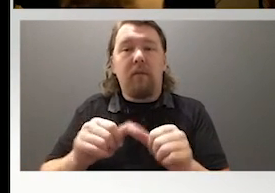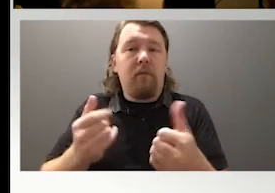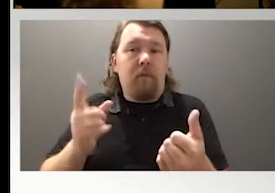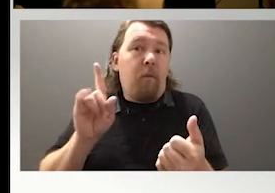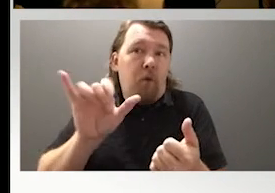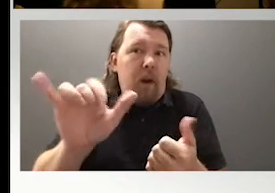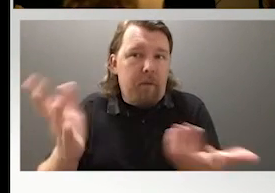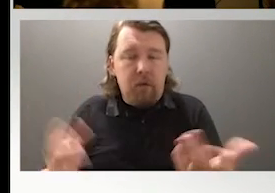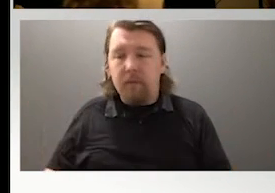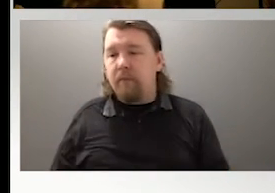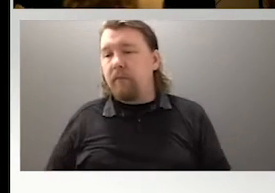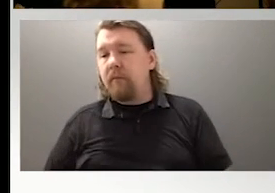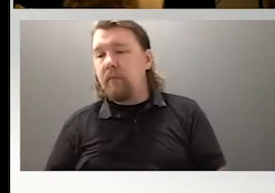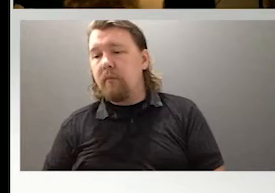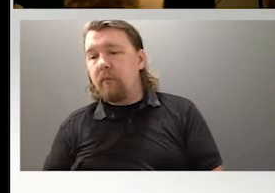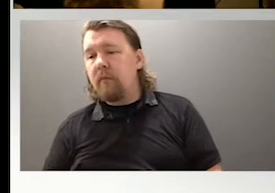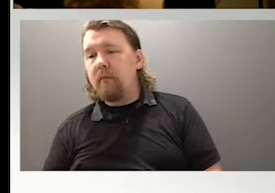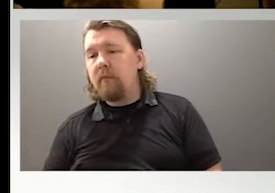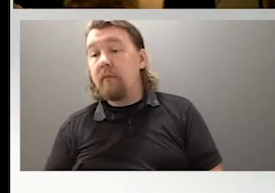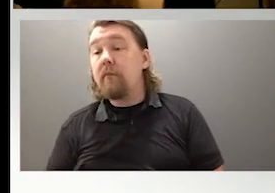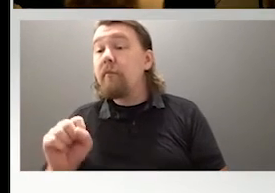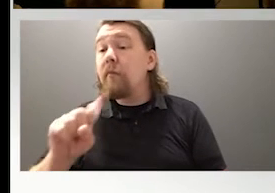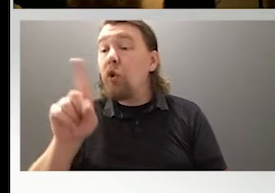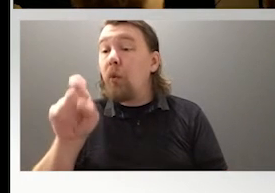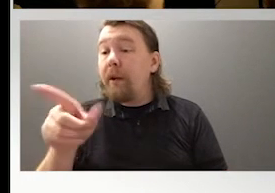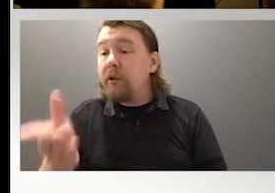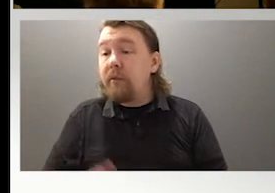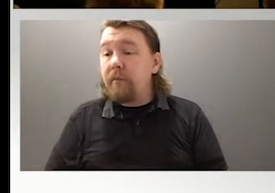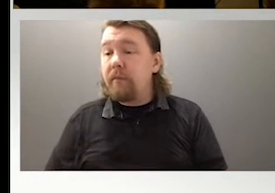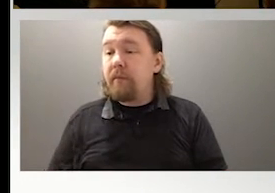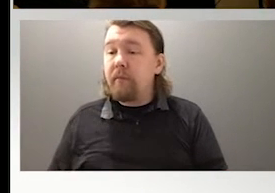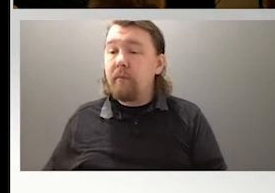forever. Yes.